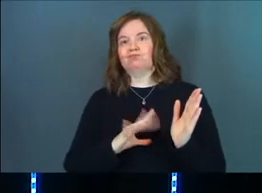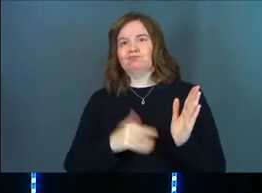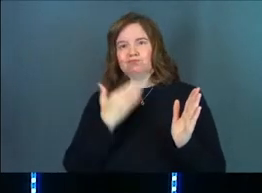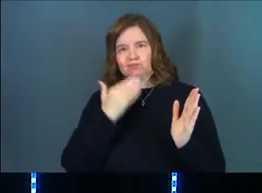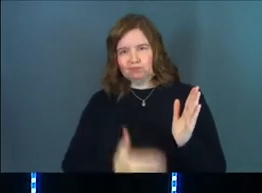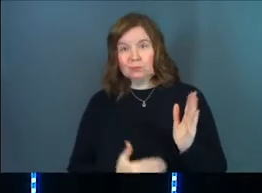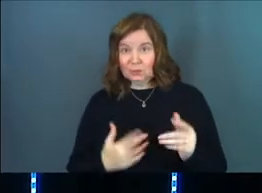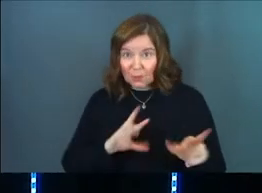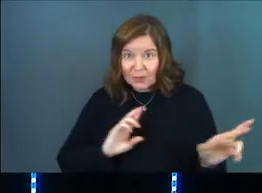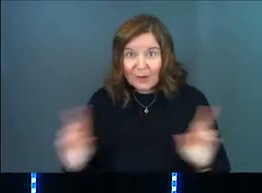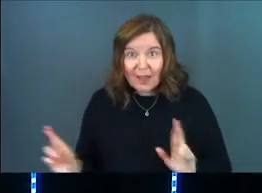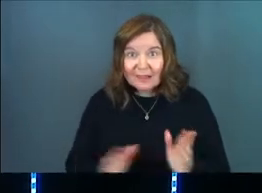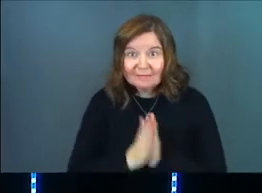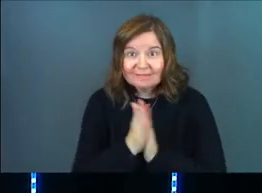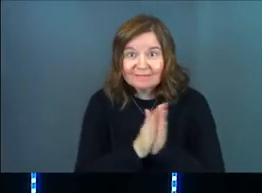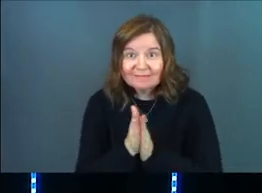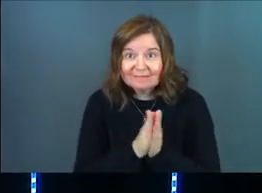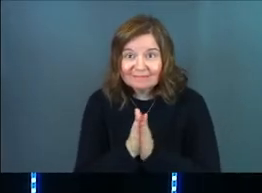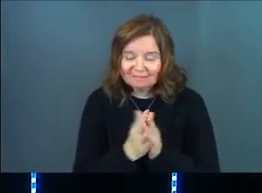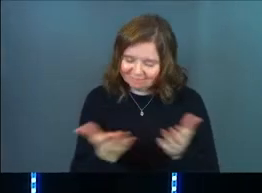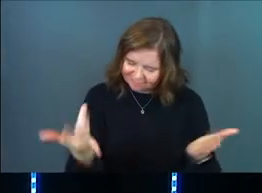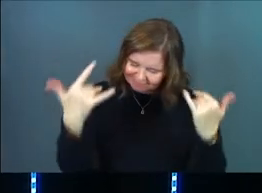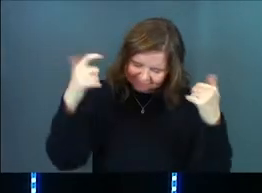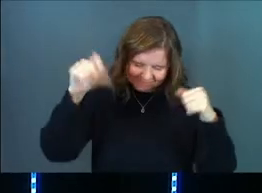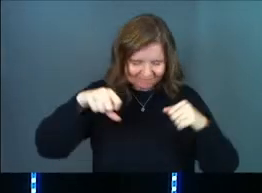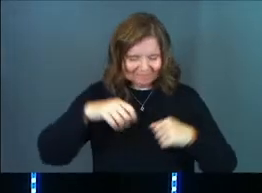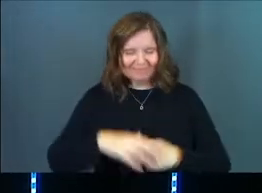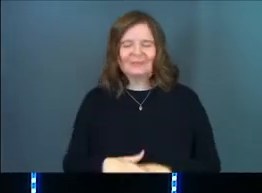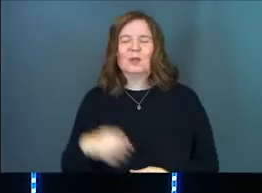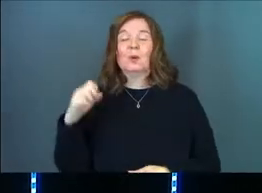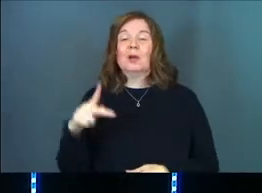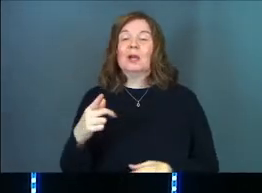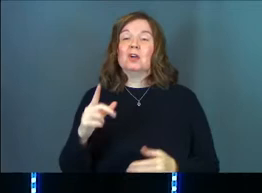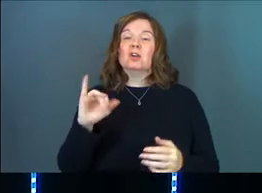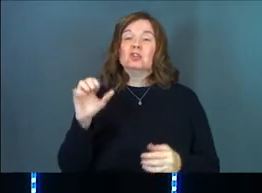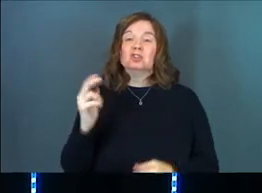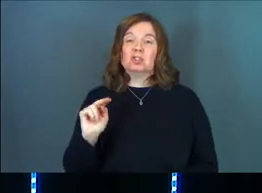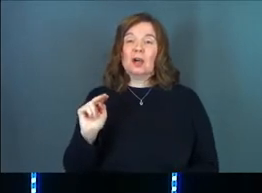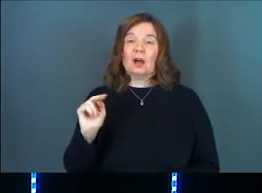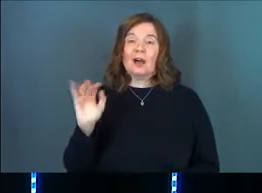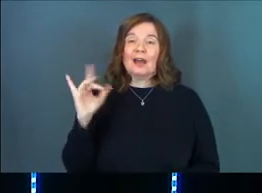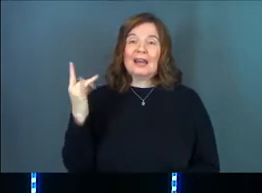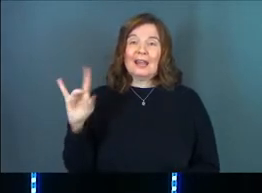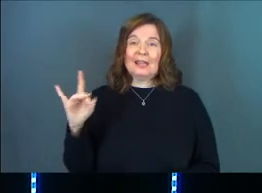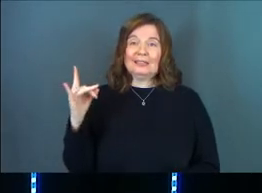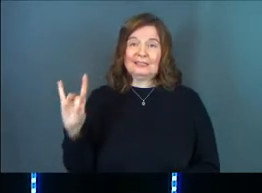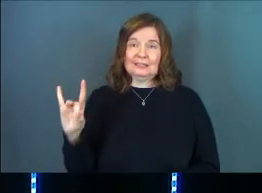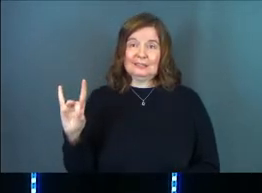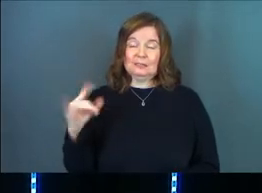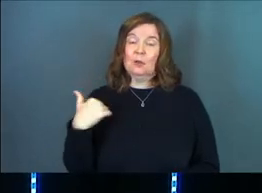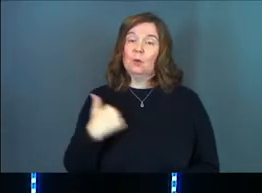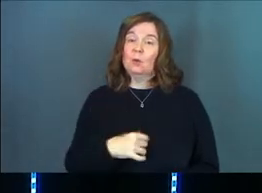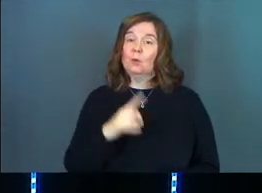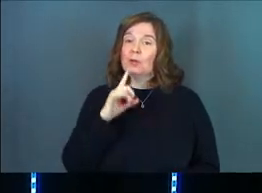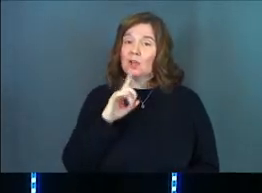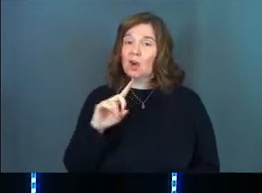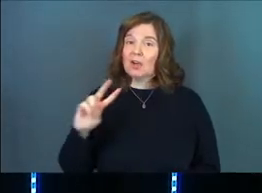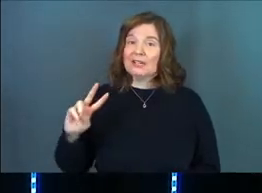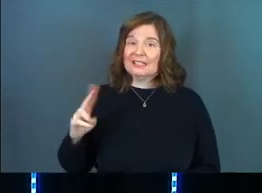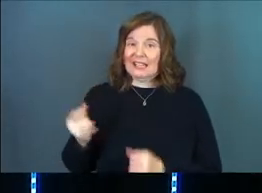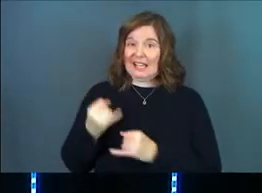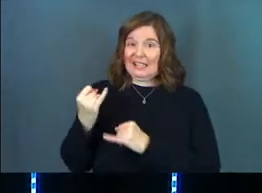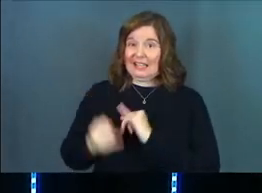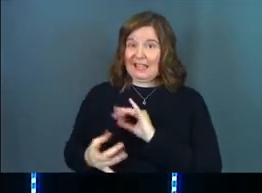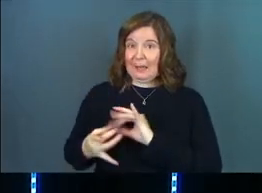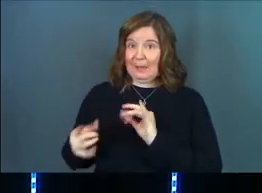good. So are you ready? Yes, there you go. There you go. Okay, so go to John chapter 18. So we are second to